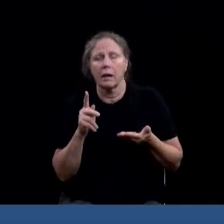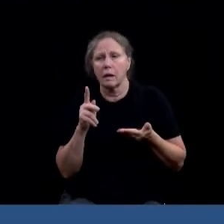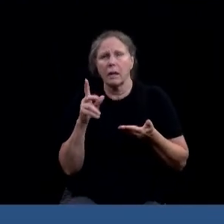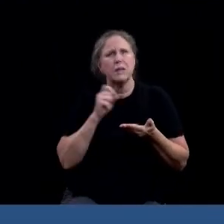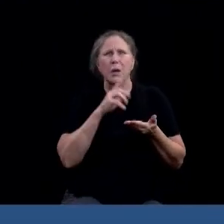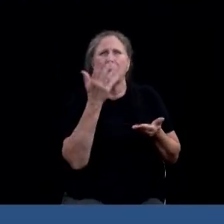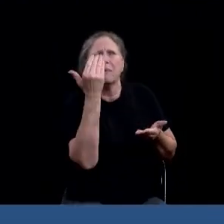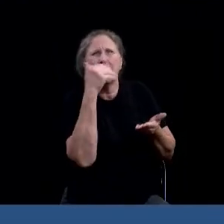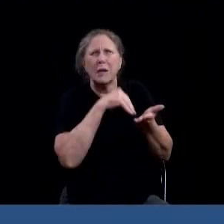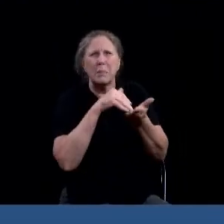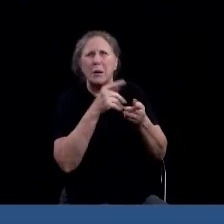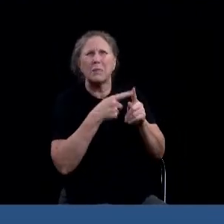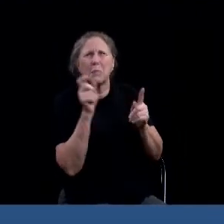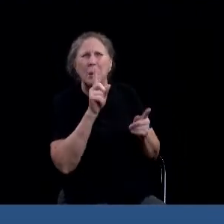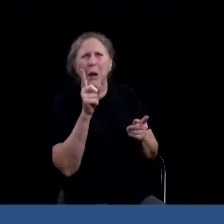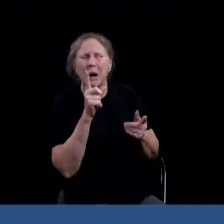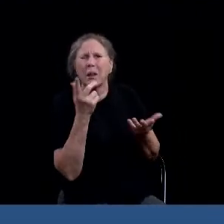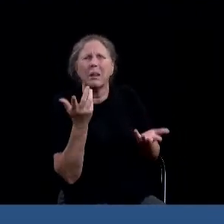Well,